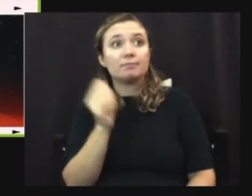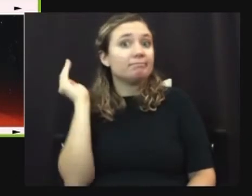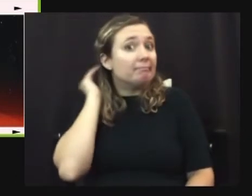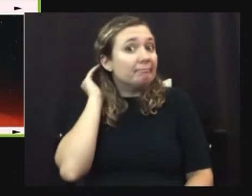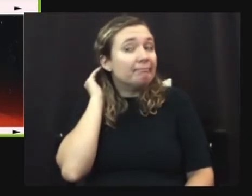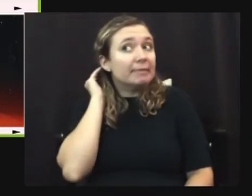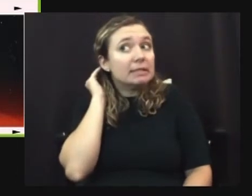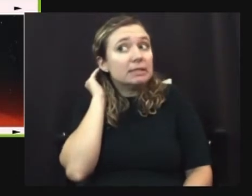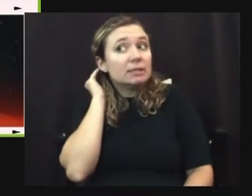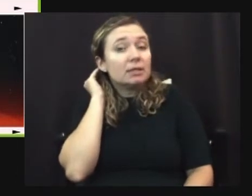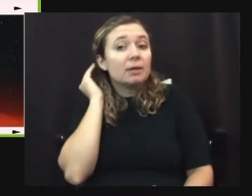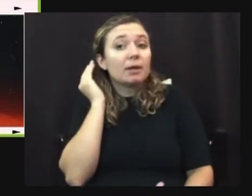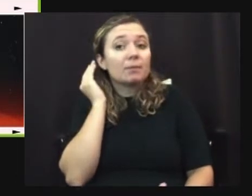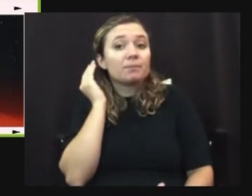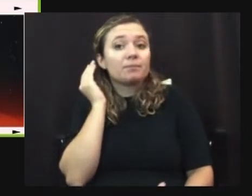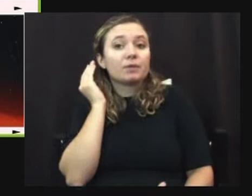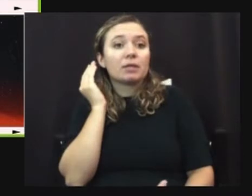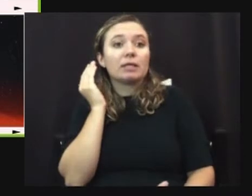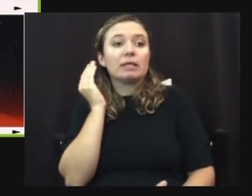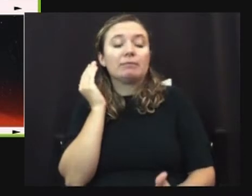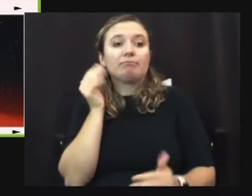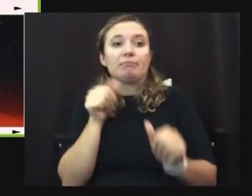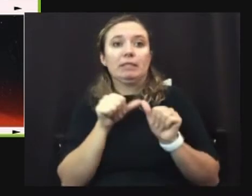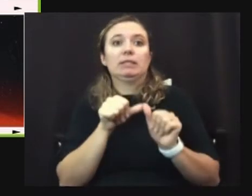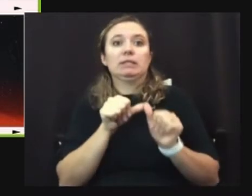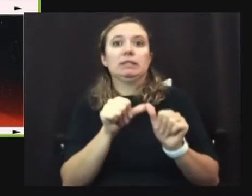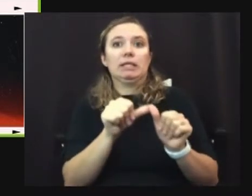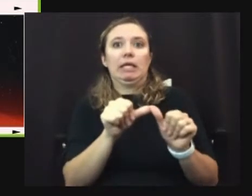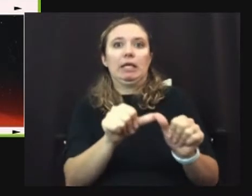subconsciously proliferating